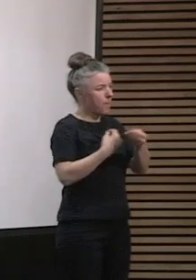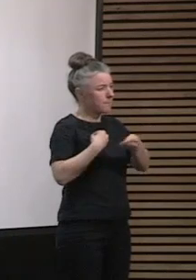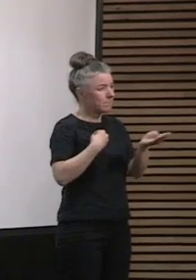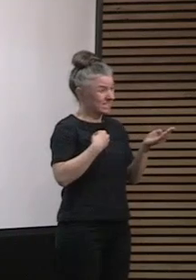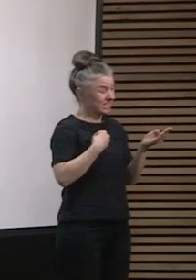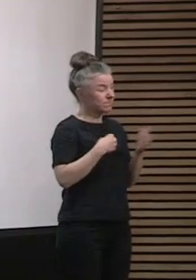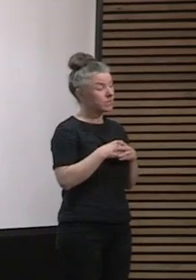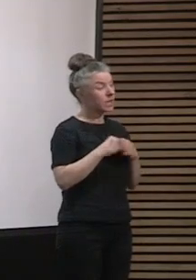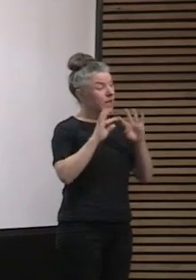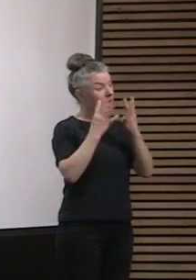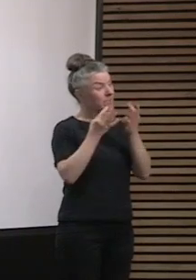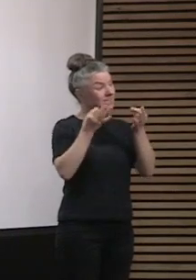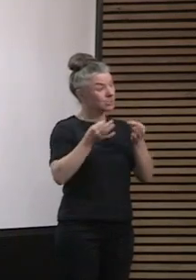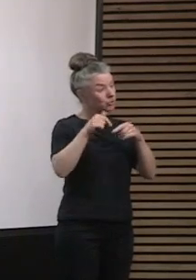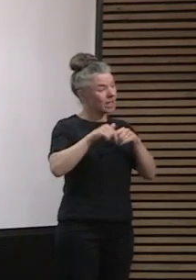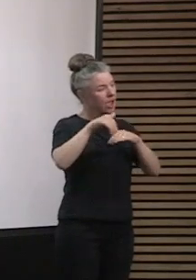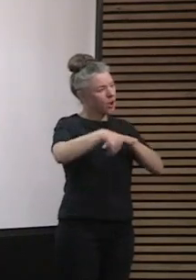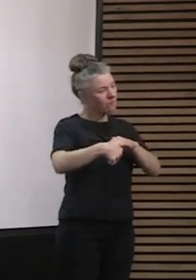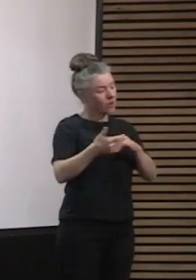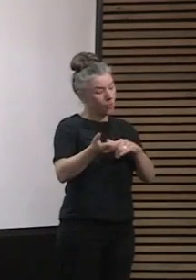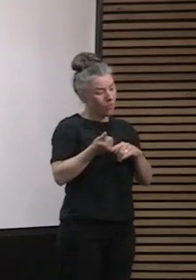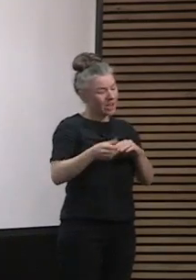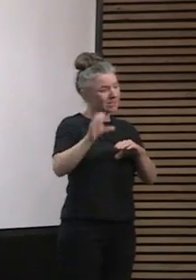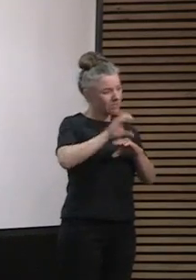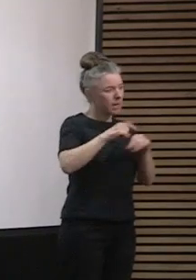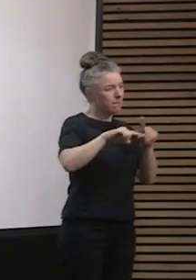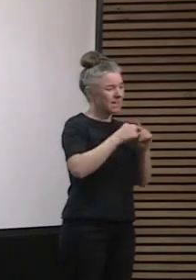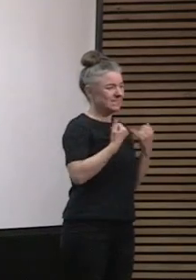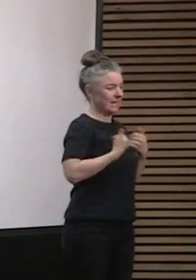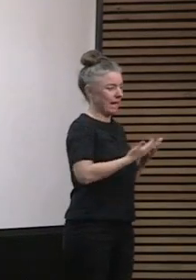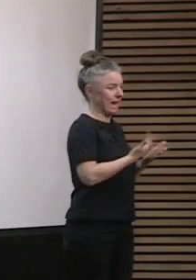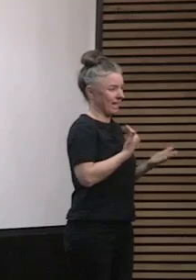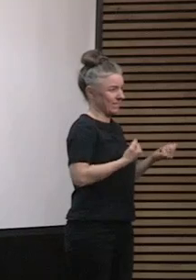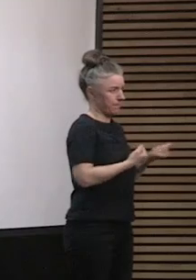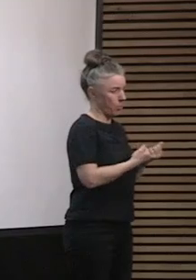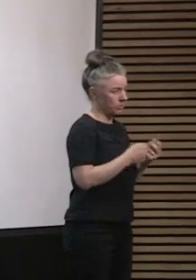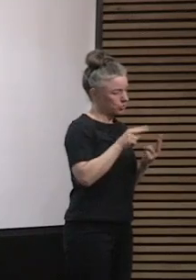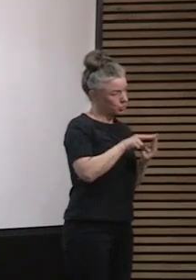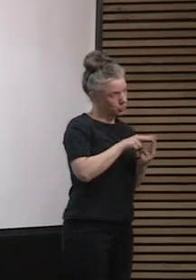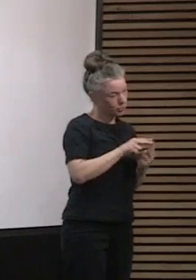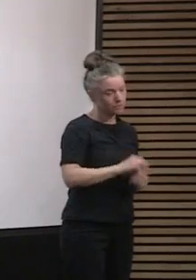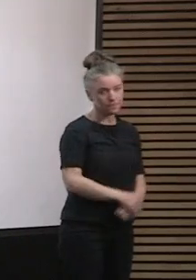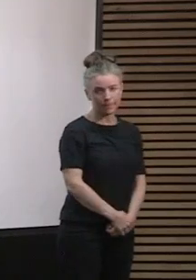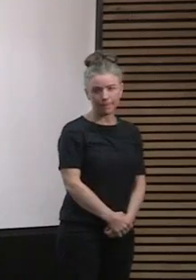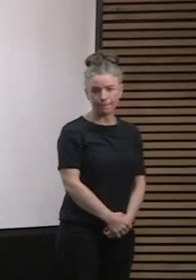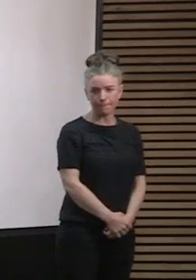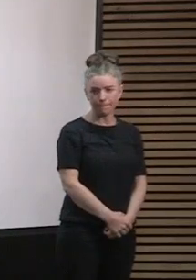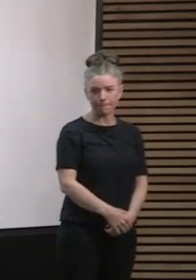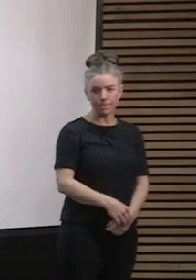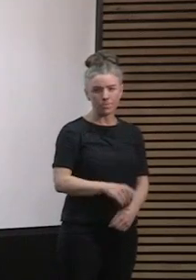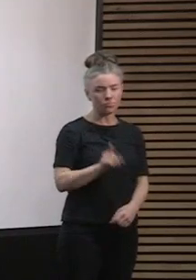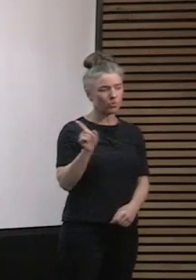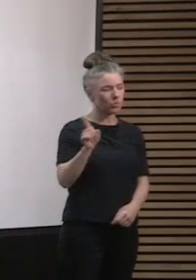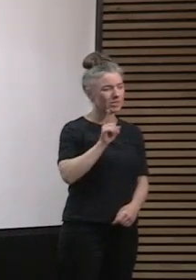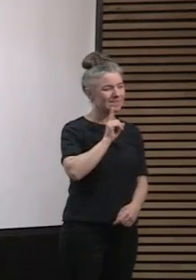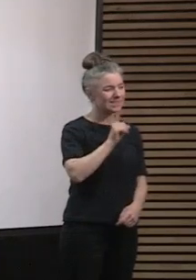took today was about the wage subsidy scheme and the leave support scheme. The economy is more like an oven, you know, it takes a while to open a